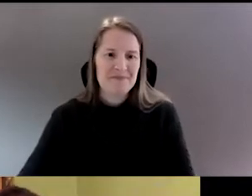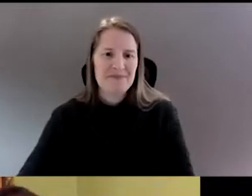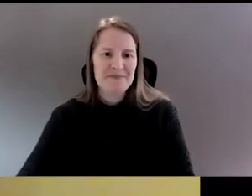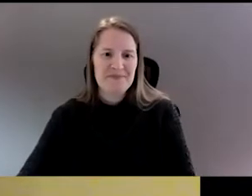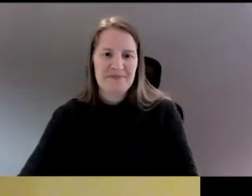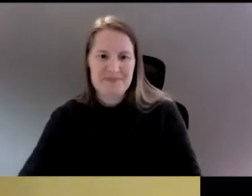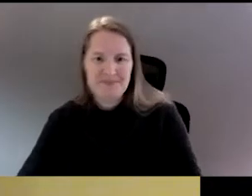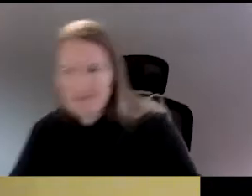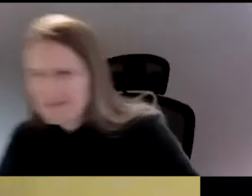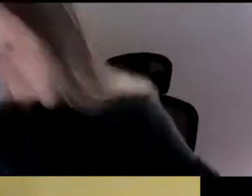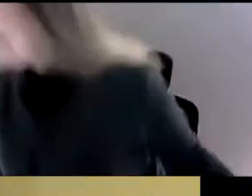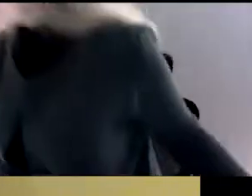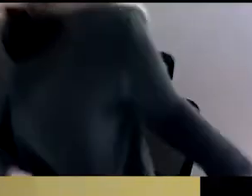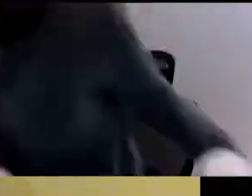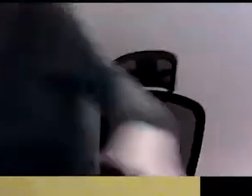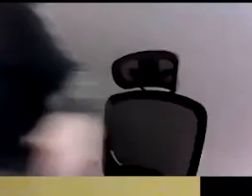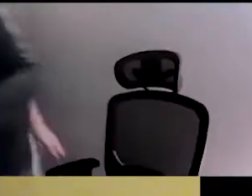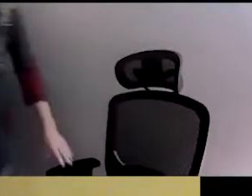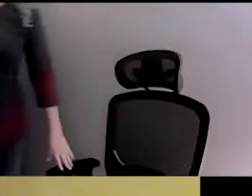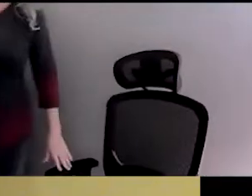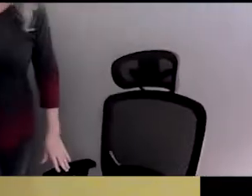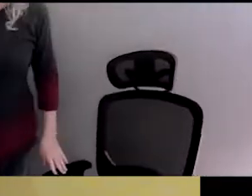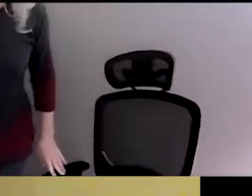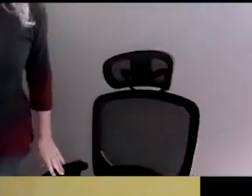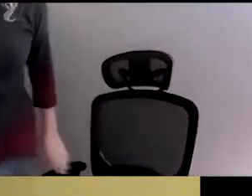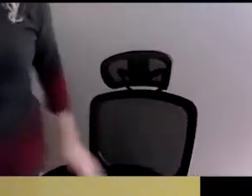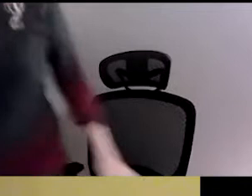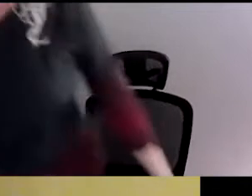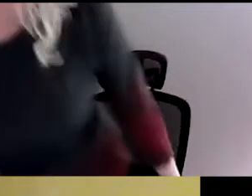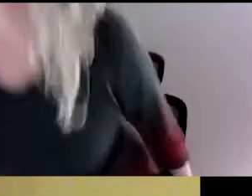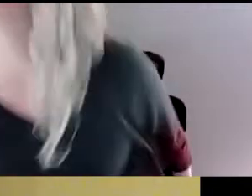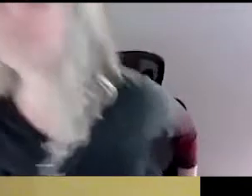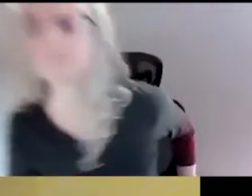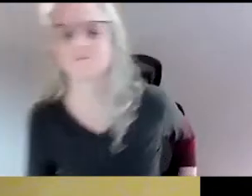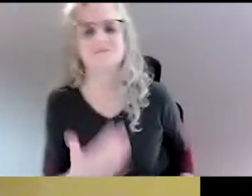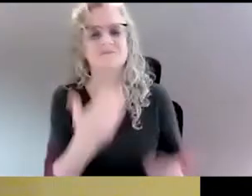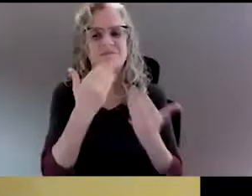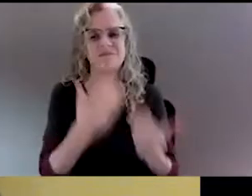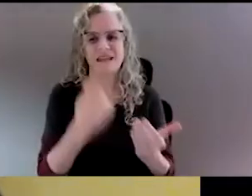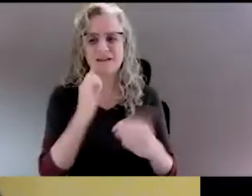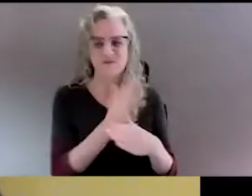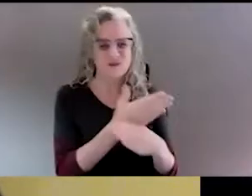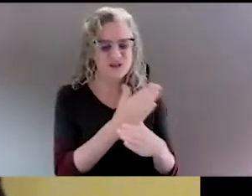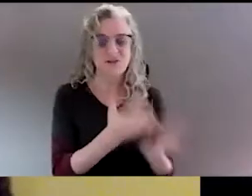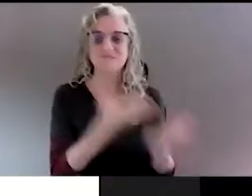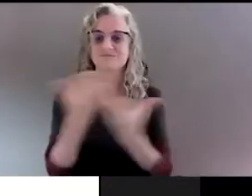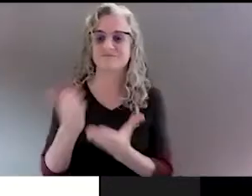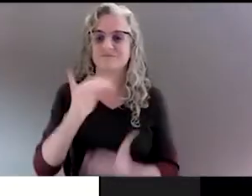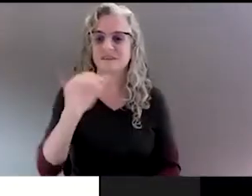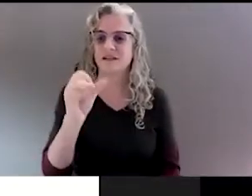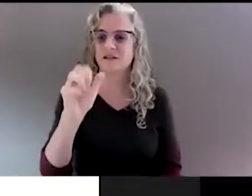Thank you for sharing that, Hector. Now, Joan, tell us about how you've experienced inequities both personally and professionally.